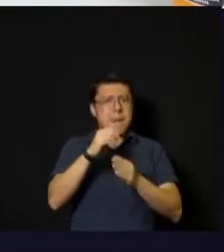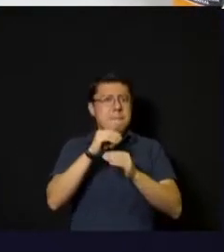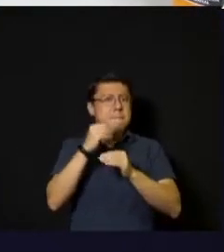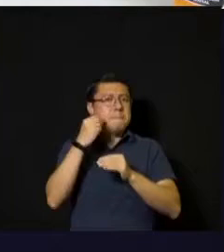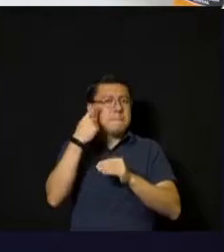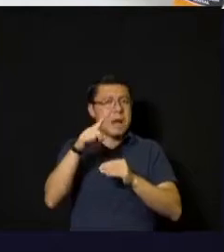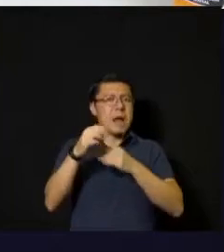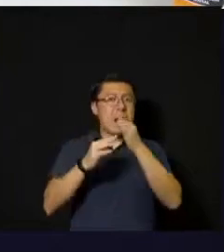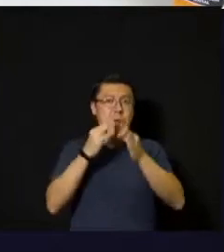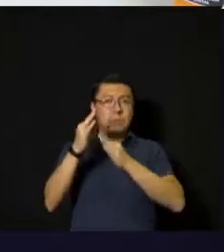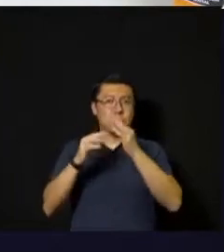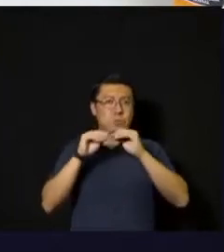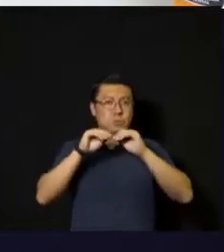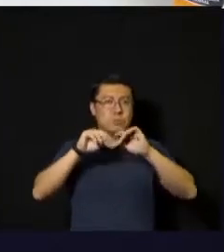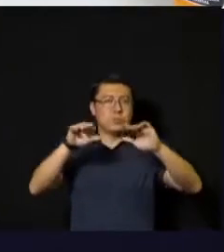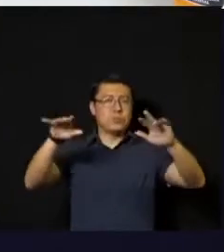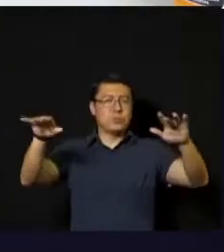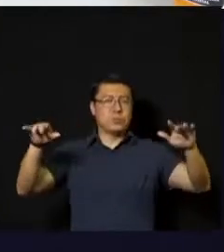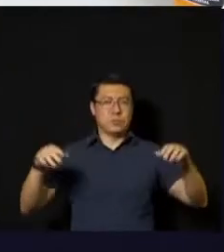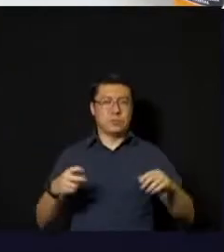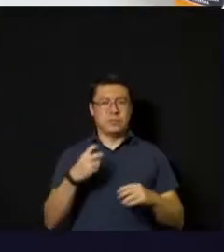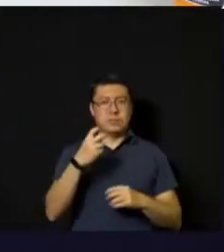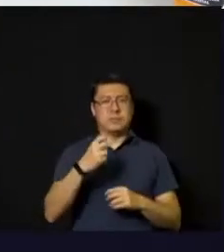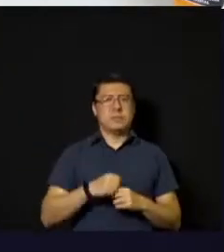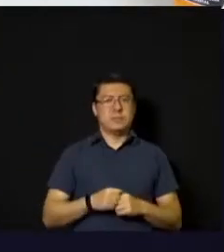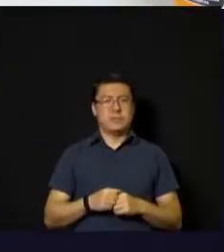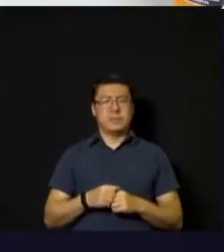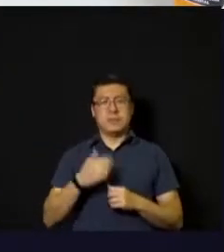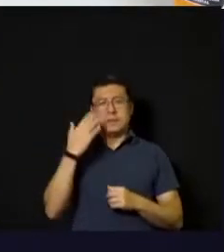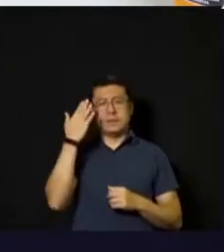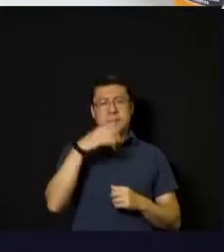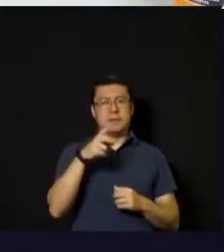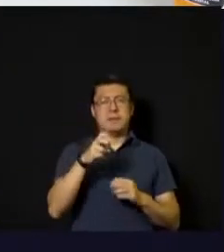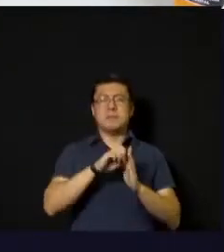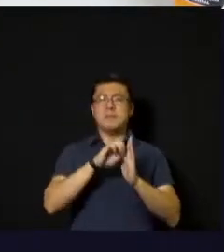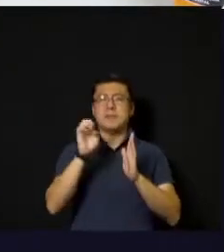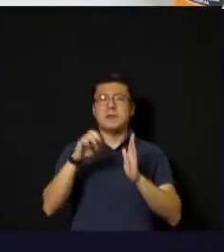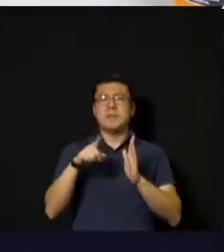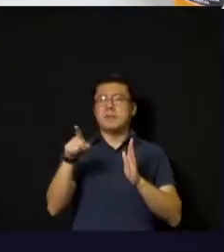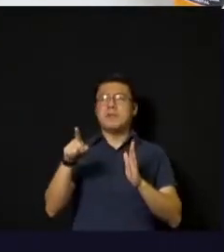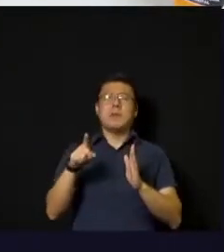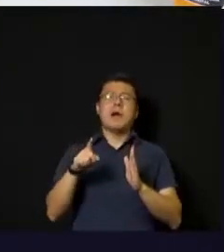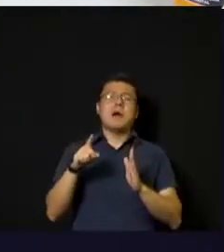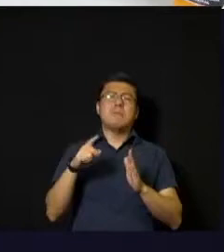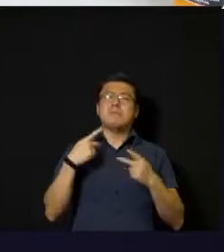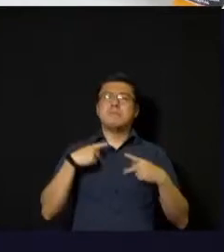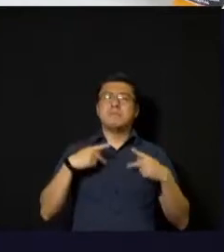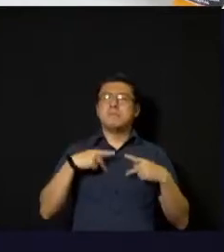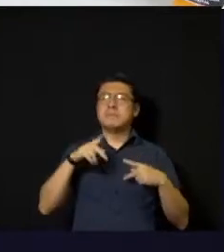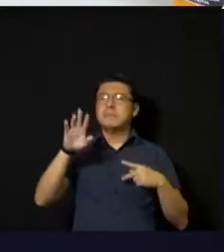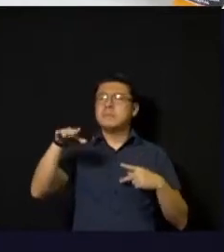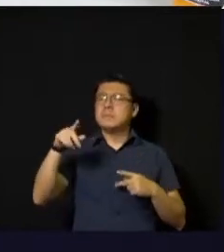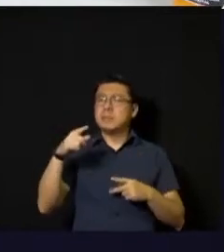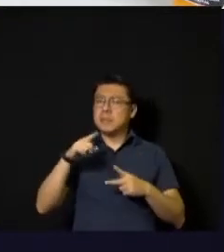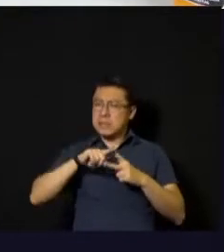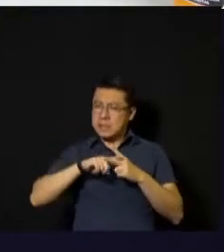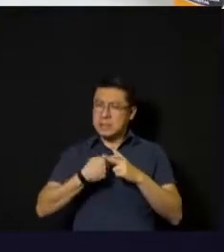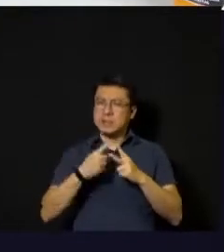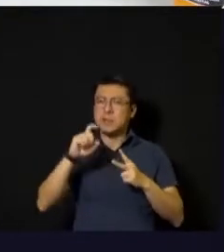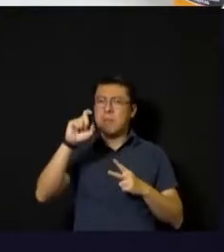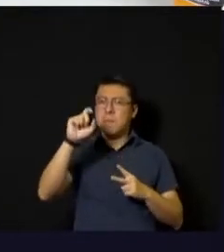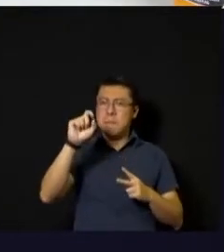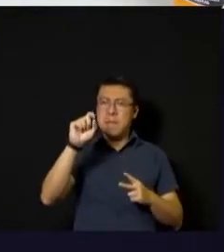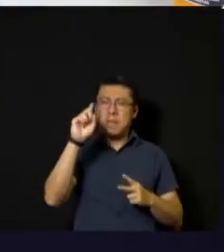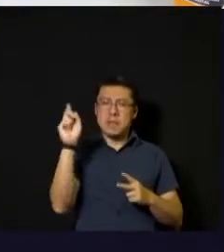that at the moment they began, it wasn't possible. For example, an investment that we say to this person, you may begin